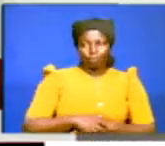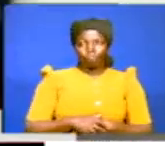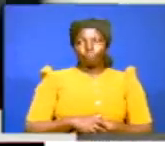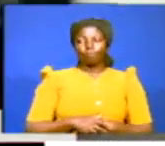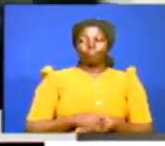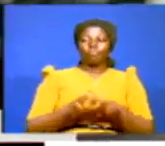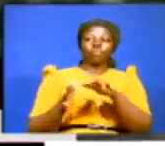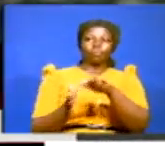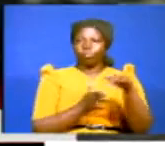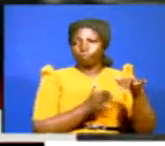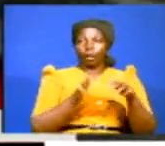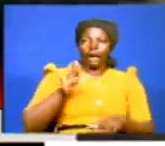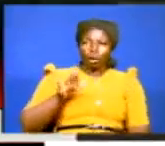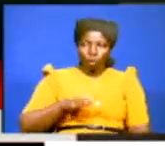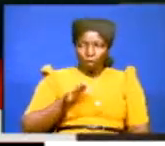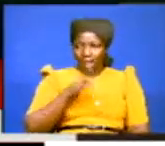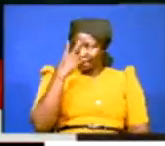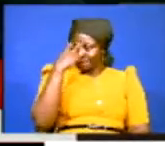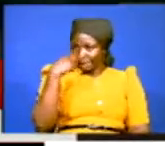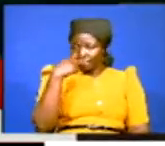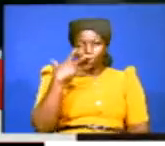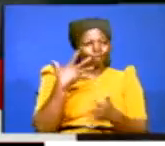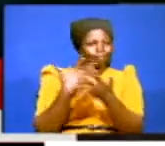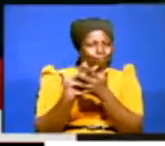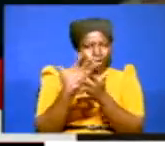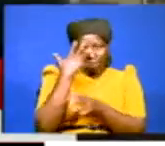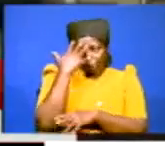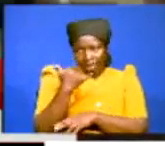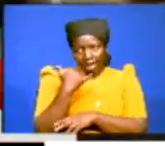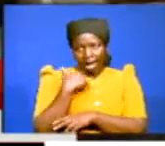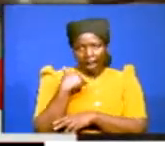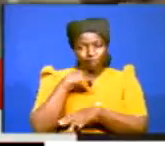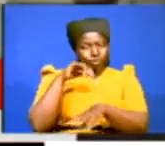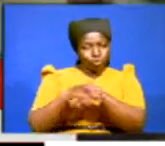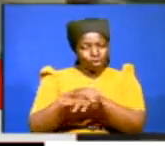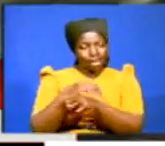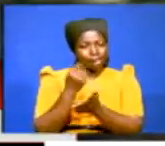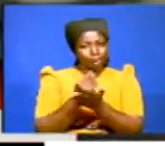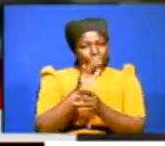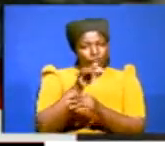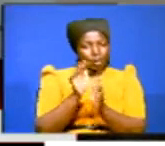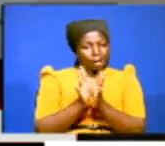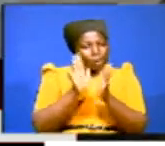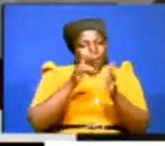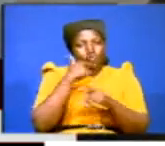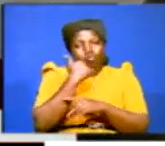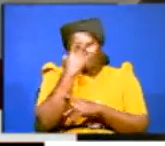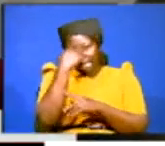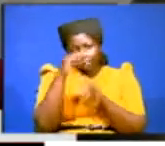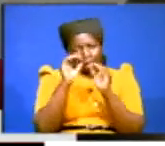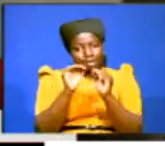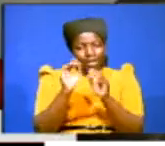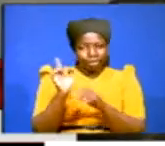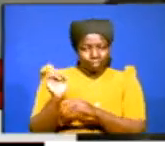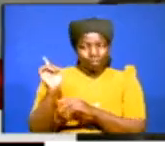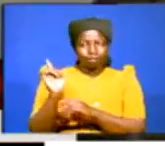Elsewhere, a woman's suspect is in custody for allegedly extorting money from unsuspecting members of the public. Meera Narendra